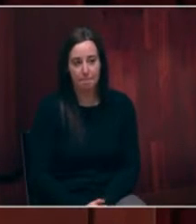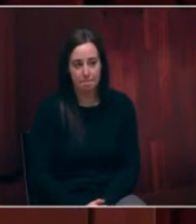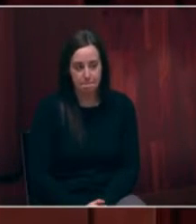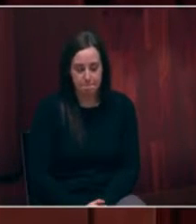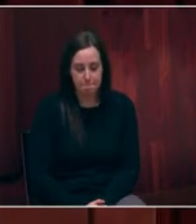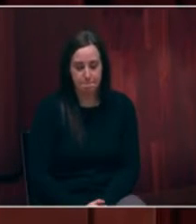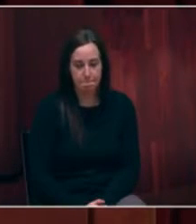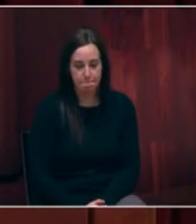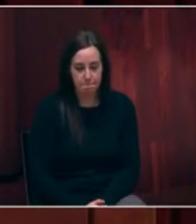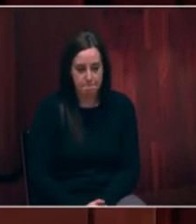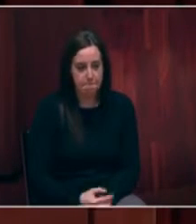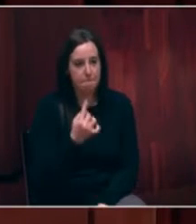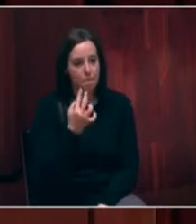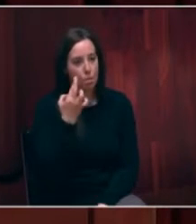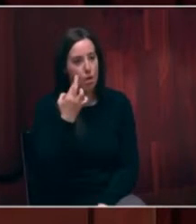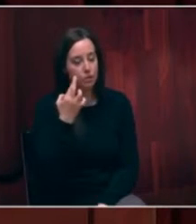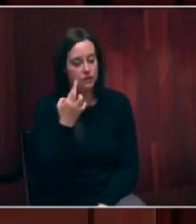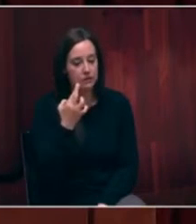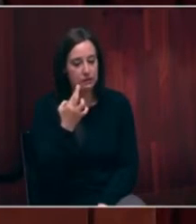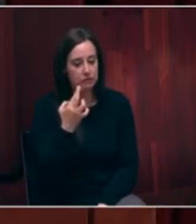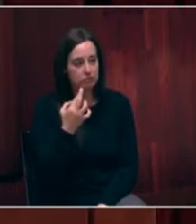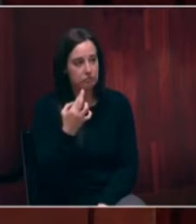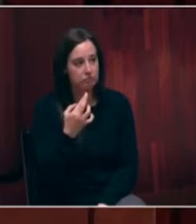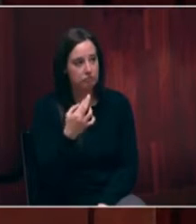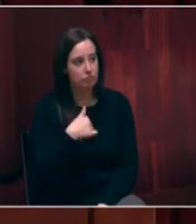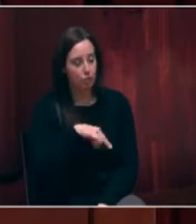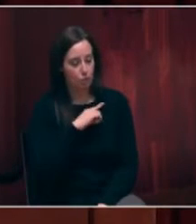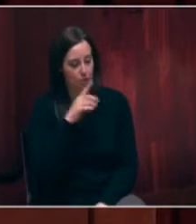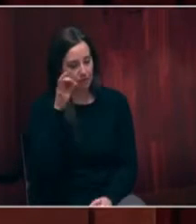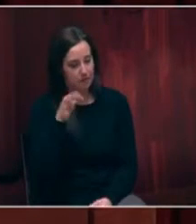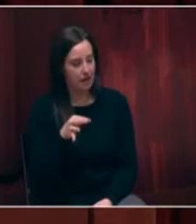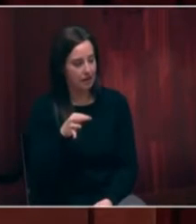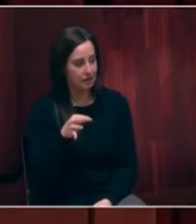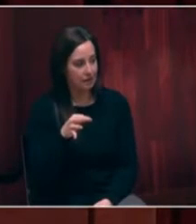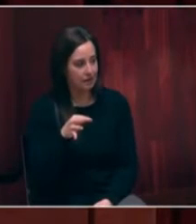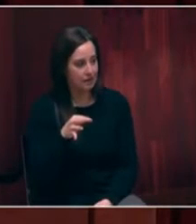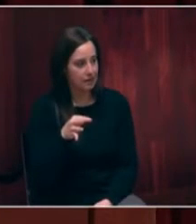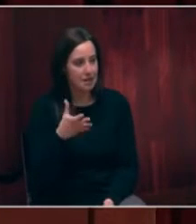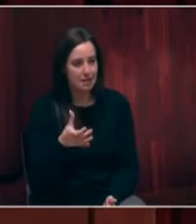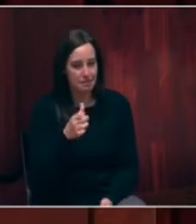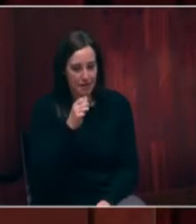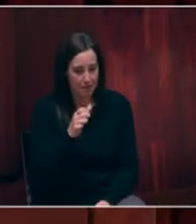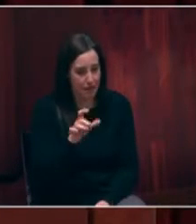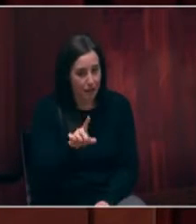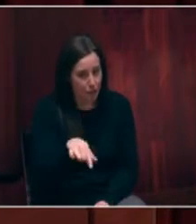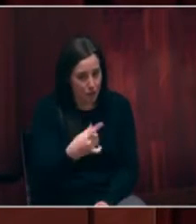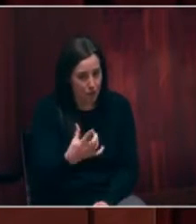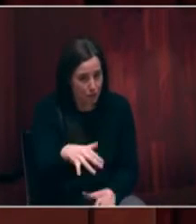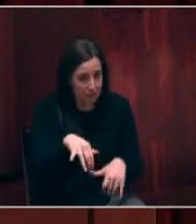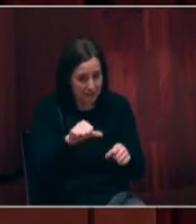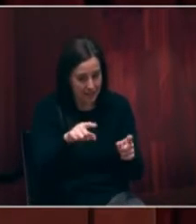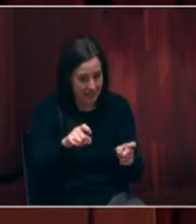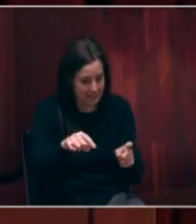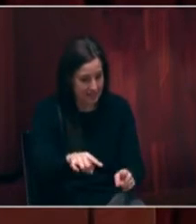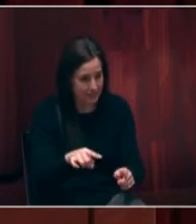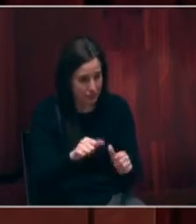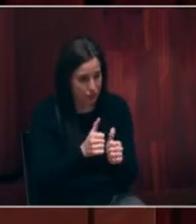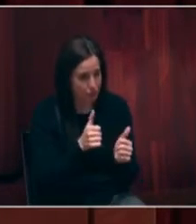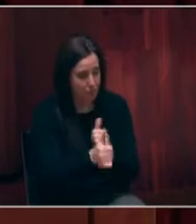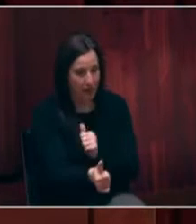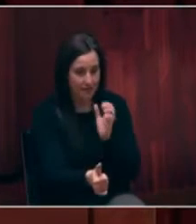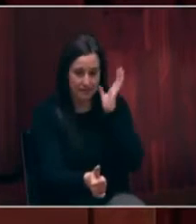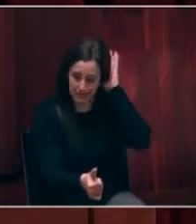So one of the things we've elected to do is recognize that you probably shouldn't be just taking the test to take the test and pass the test, that